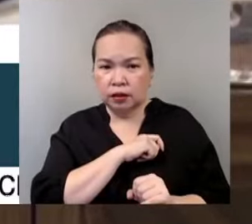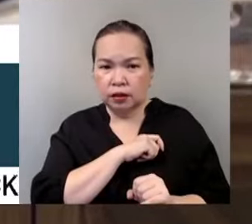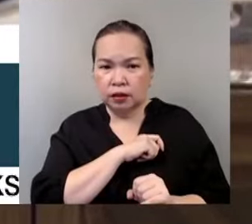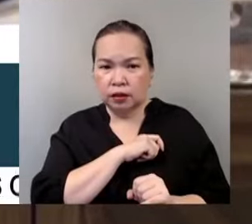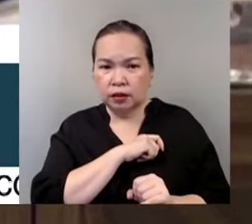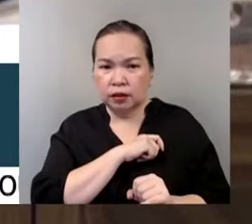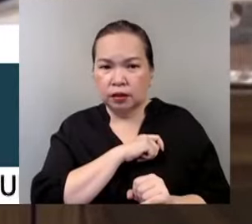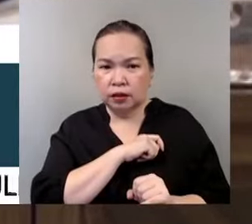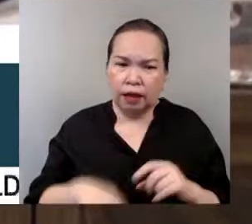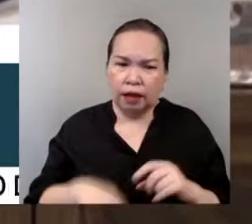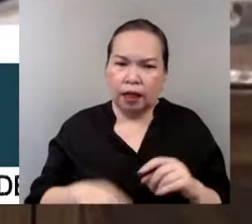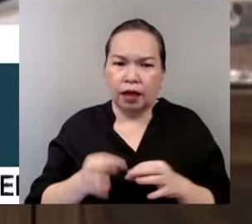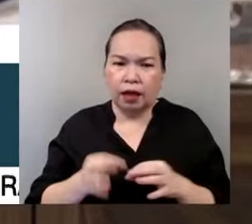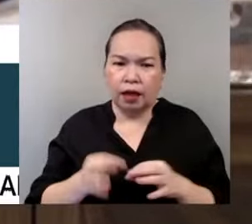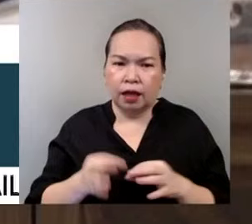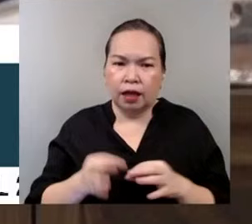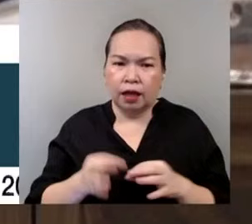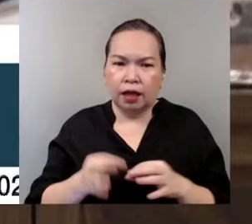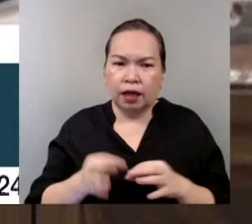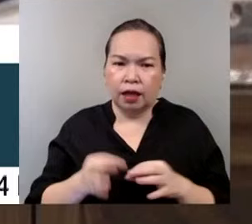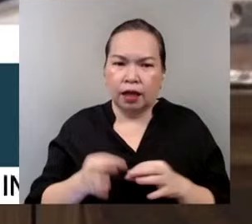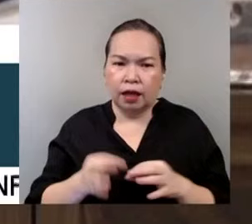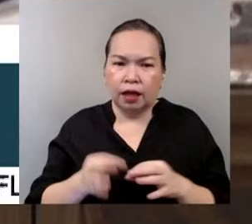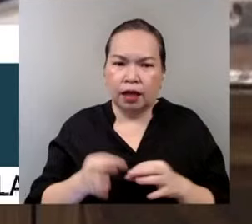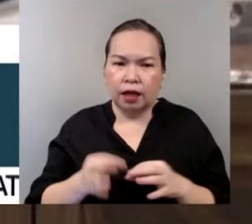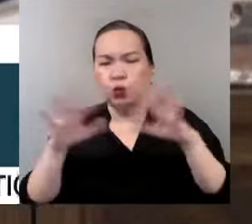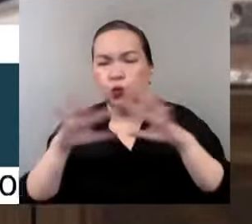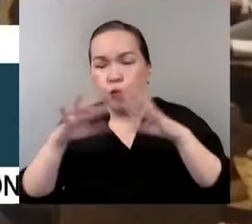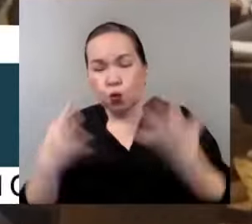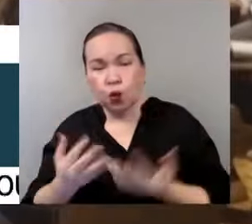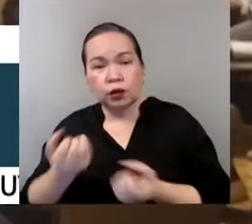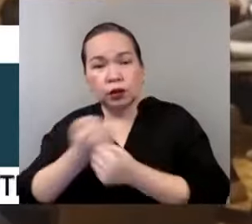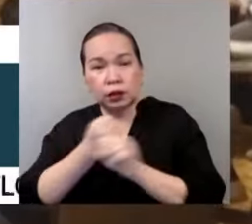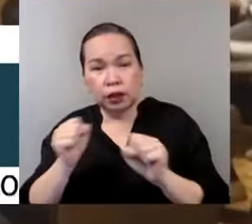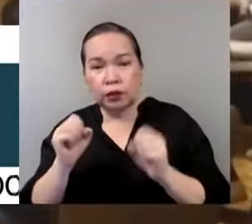exacerbate polarization, and embolden extremists everywhere.